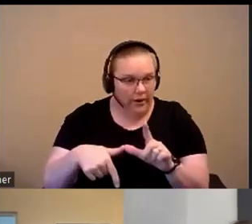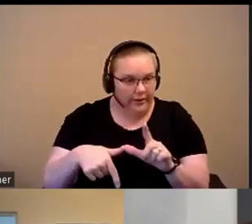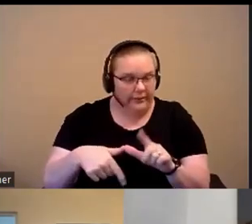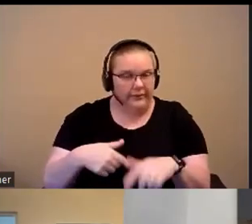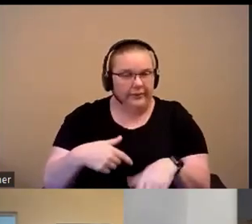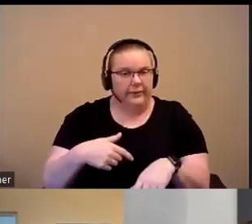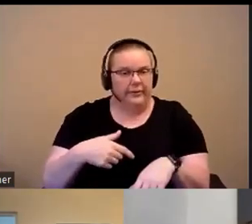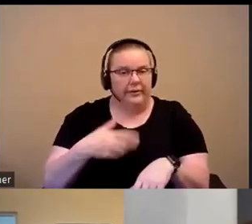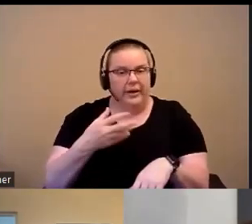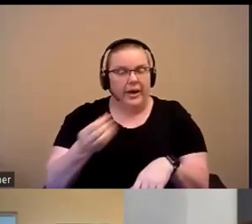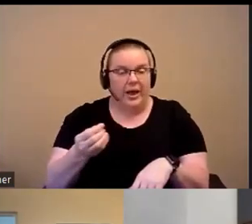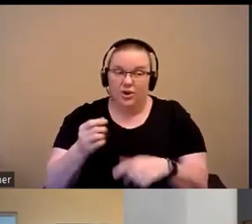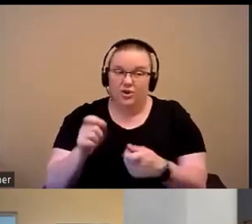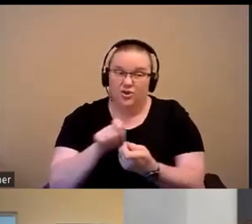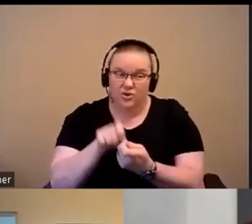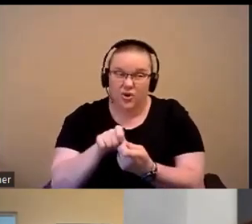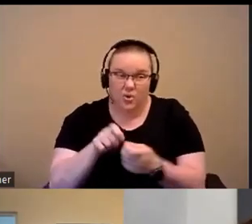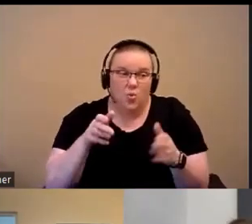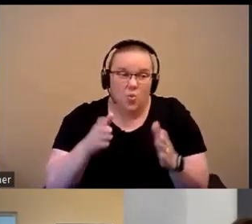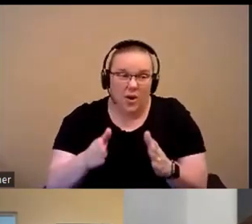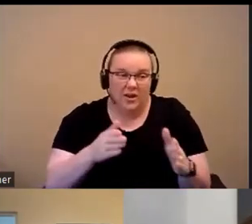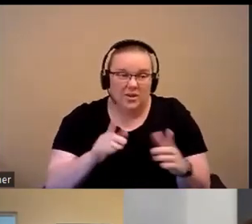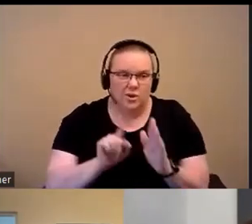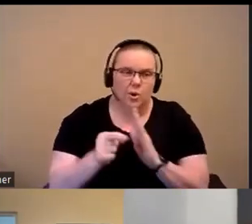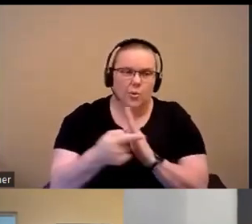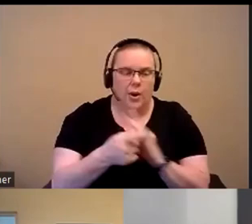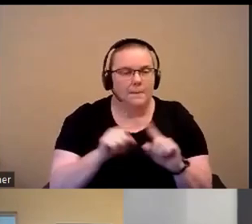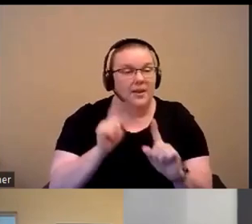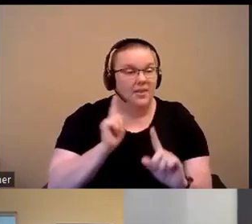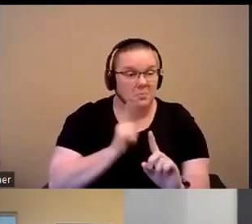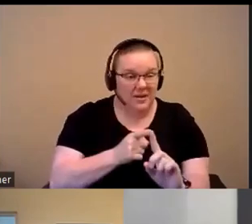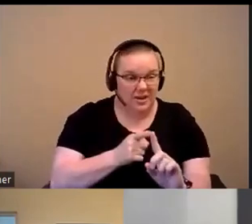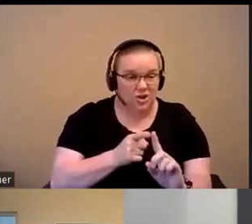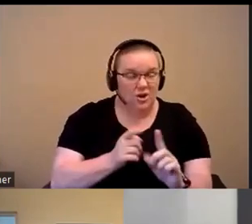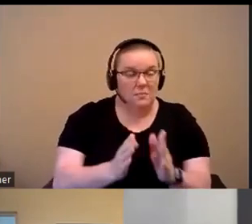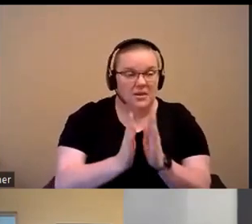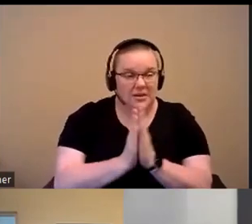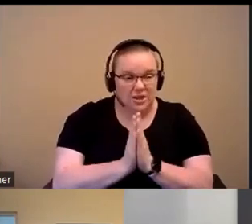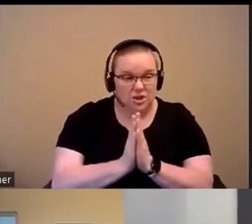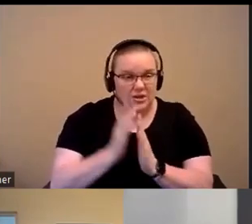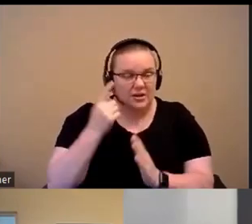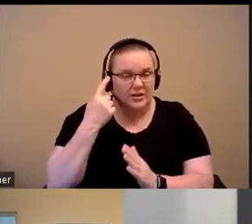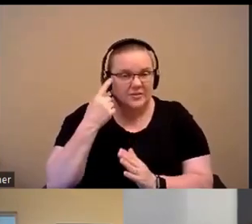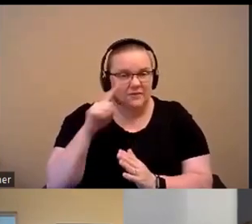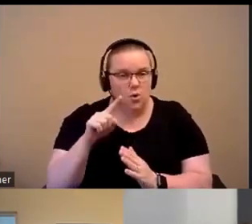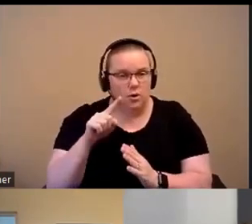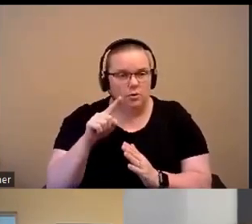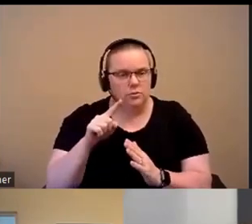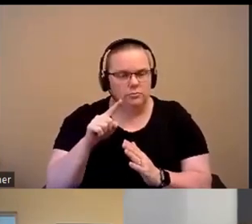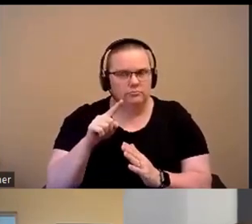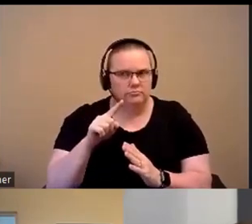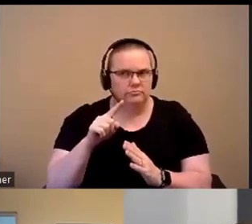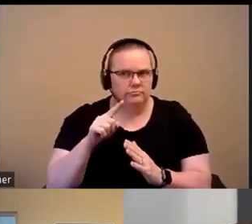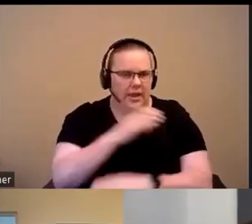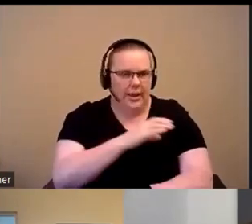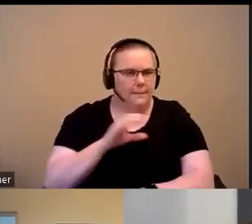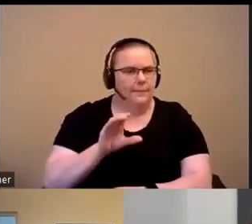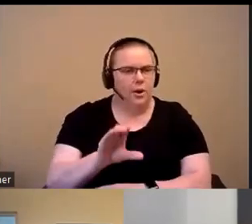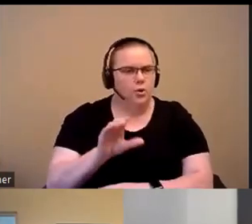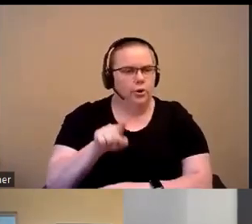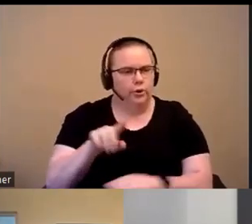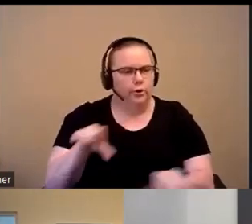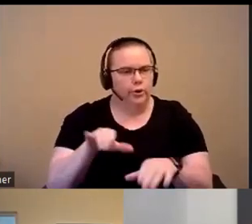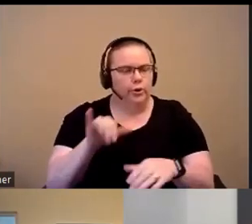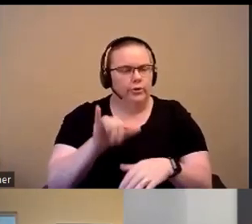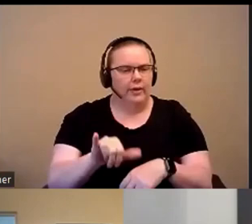there are certain ways to get around it, but in general, if the whole point of the petition is to enable you to do this contract